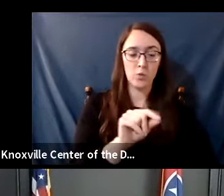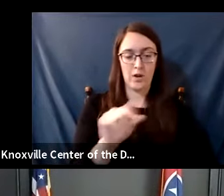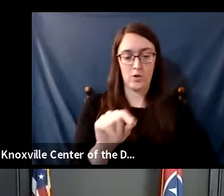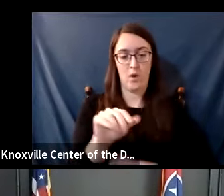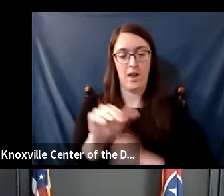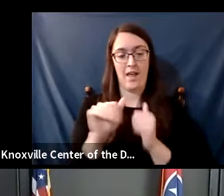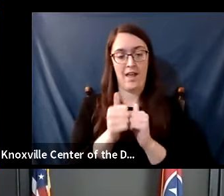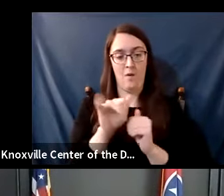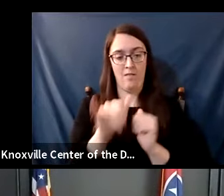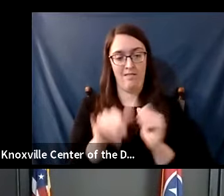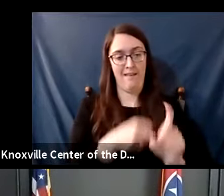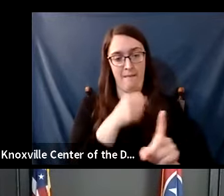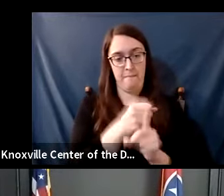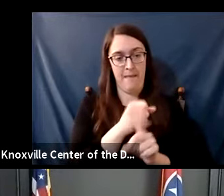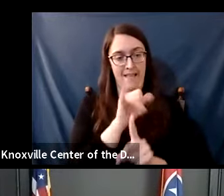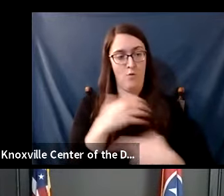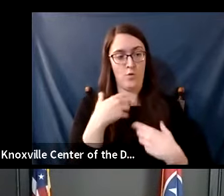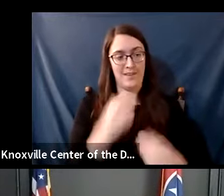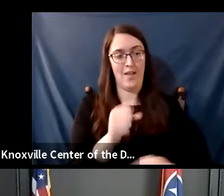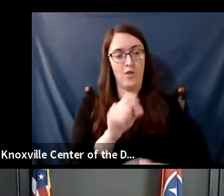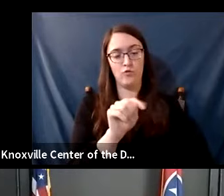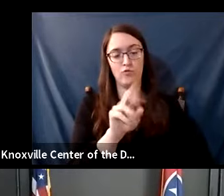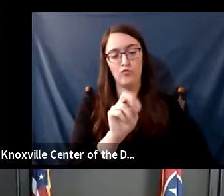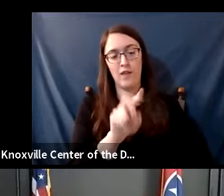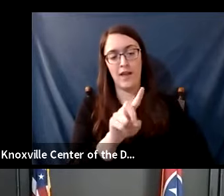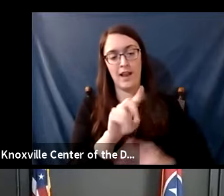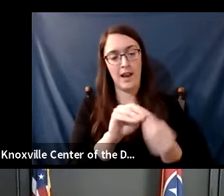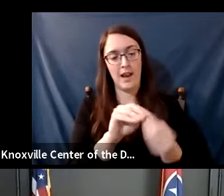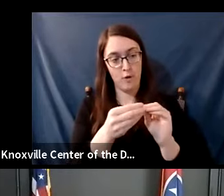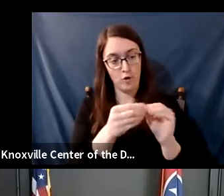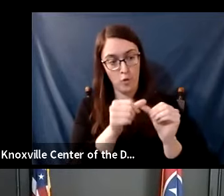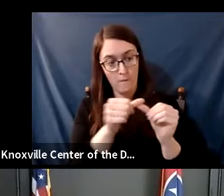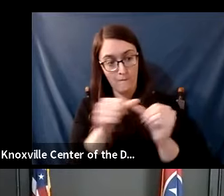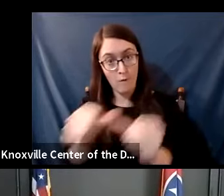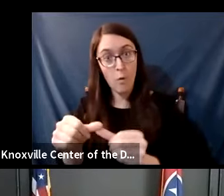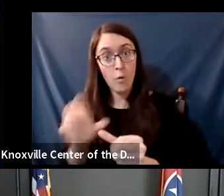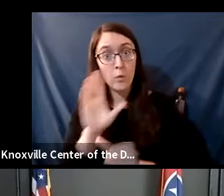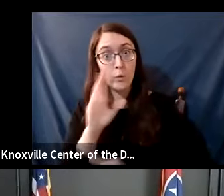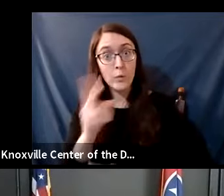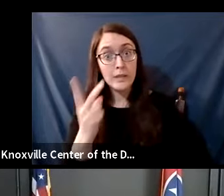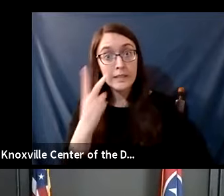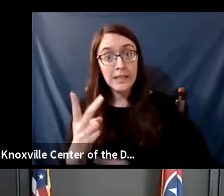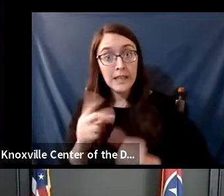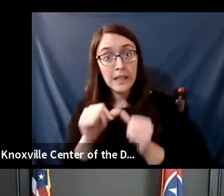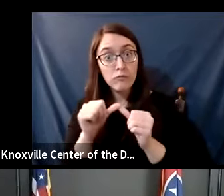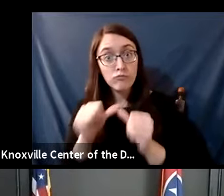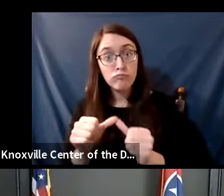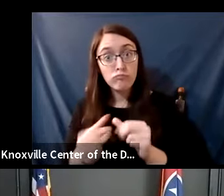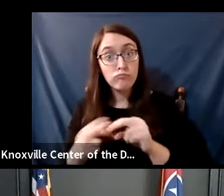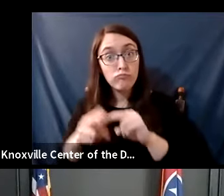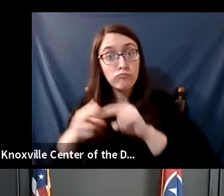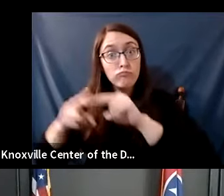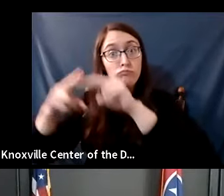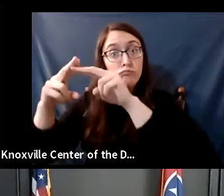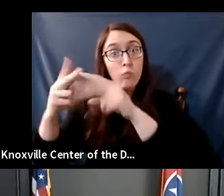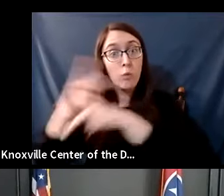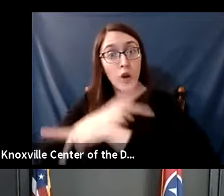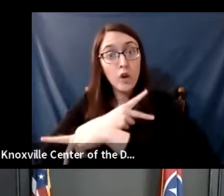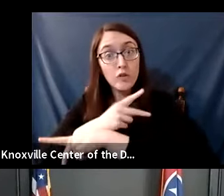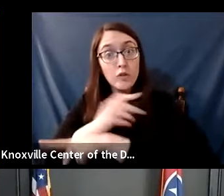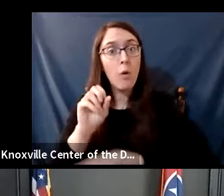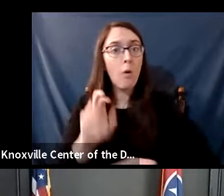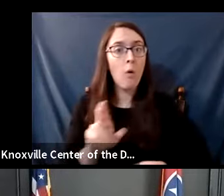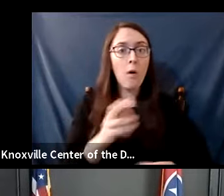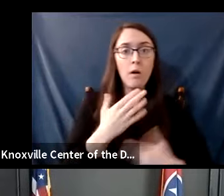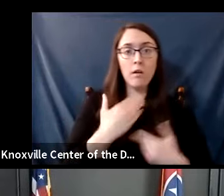these health trends going forward. Do we see those trends persisting, or do we see some recovery